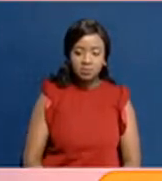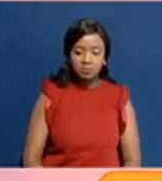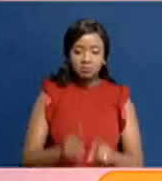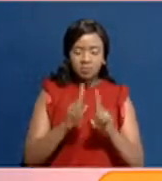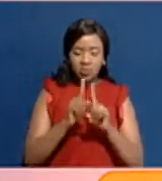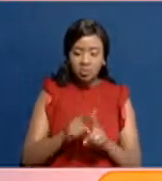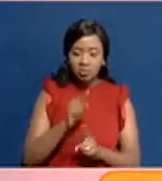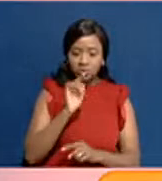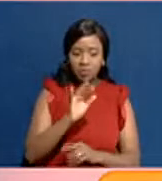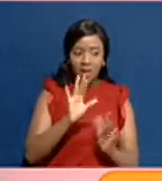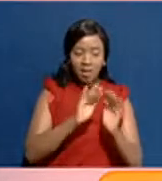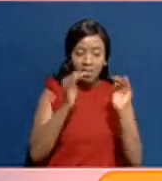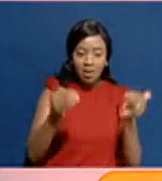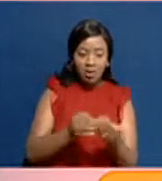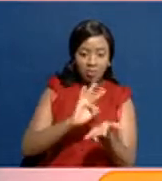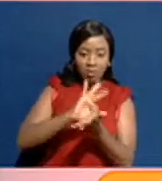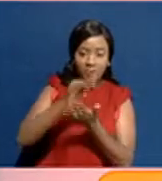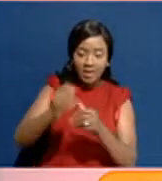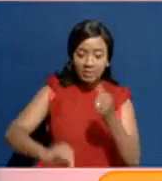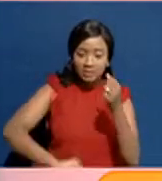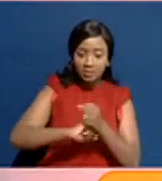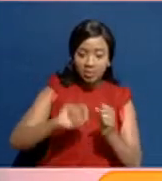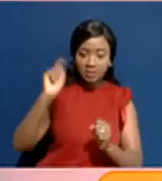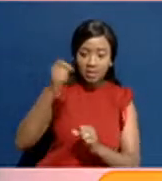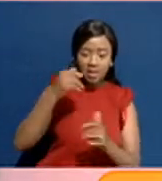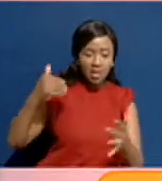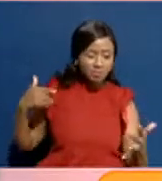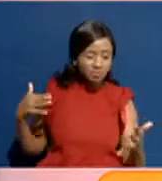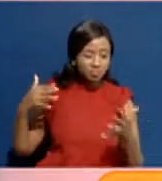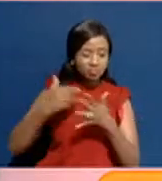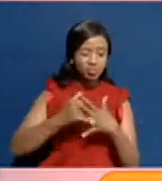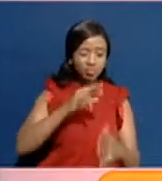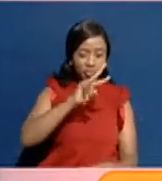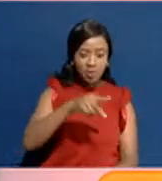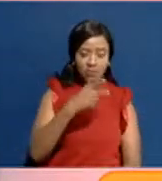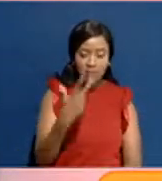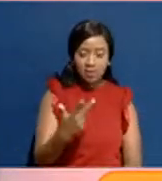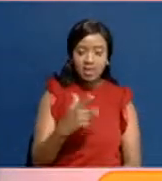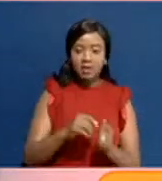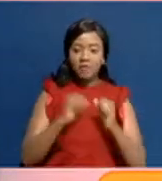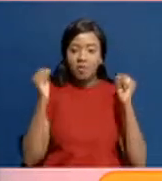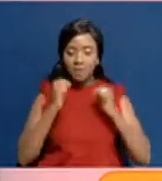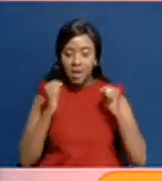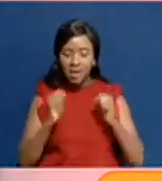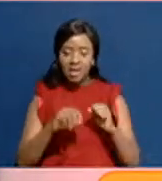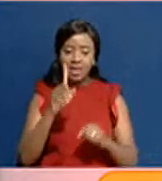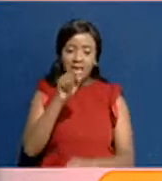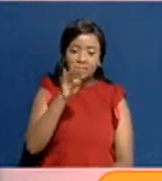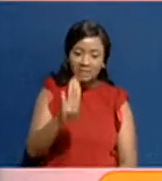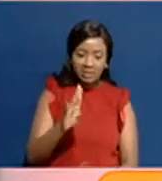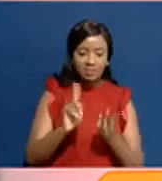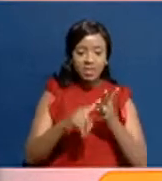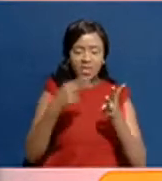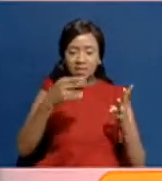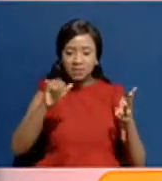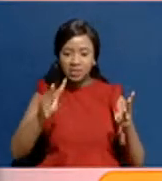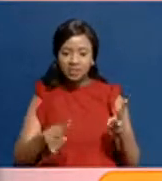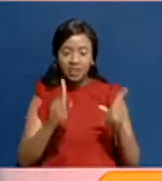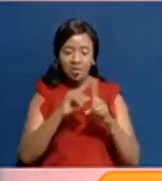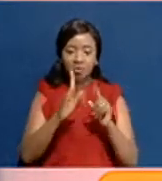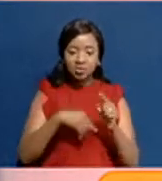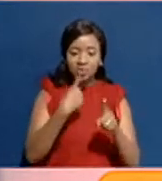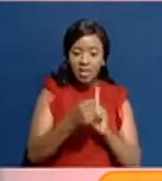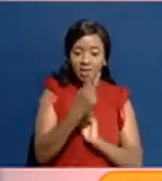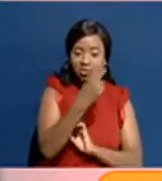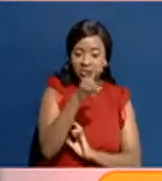how Global Fund has supported Kenya since 2003 for malaria, TB, HIV, AIDS programs. But here you come in 2023 saying,